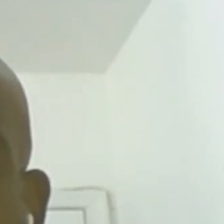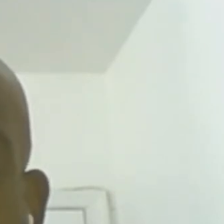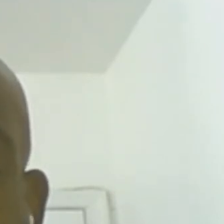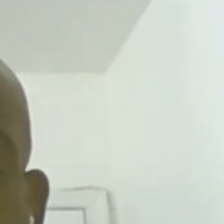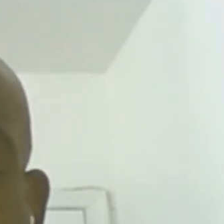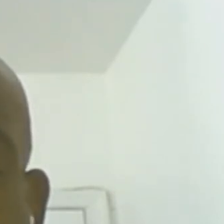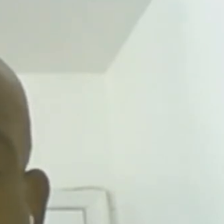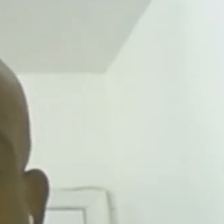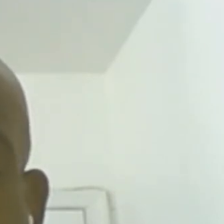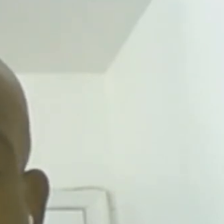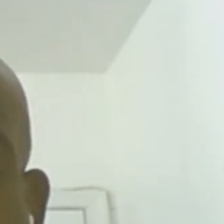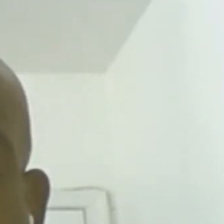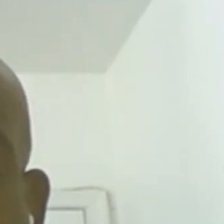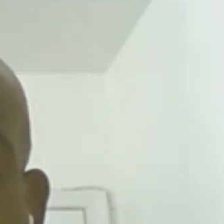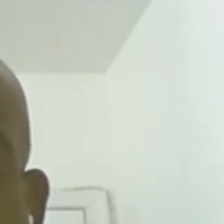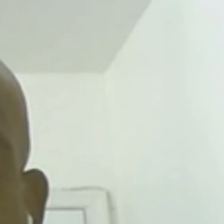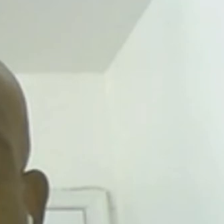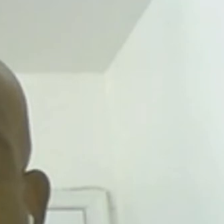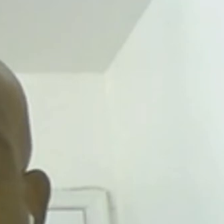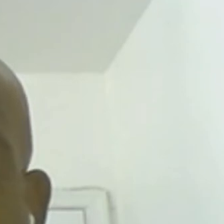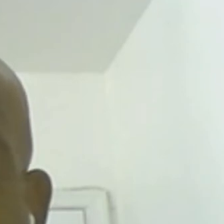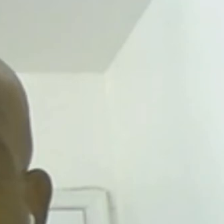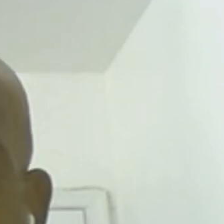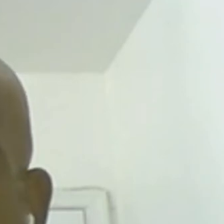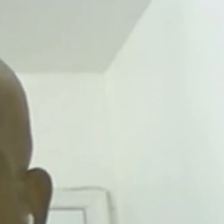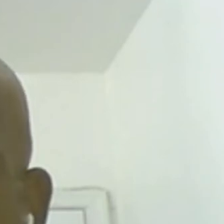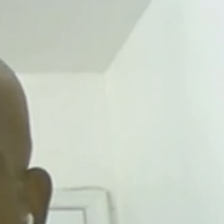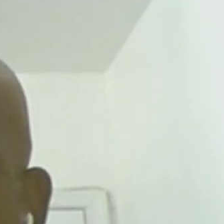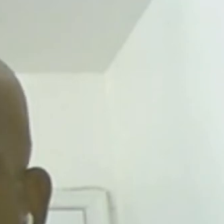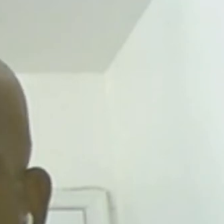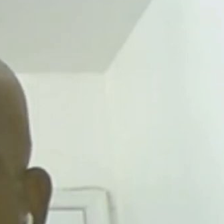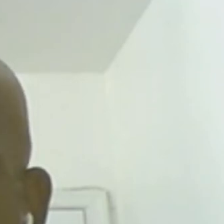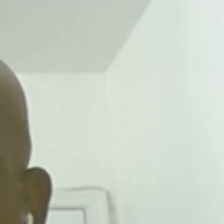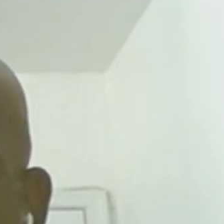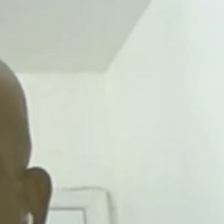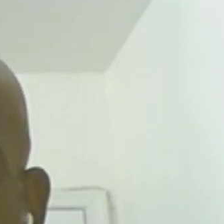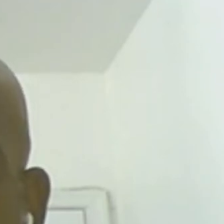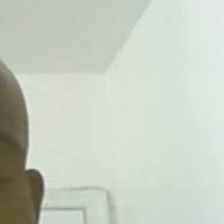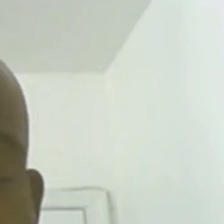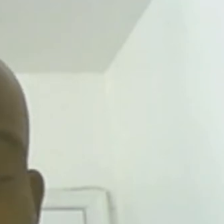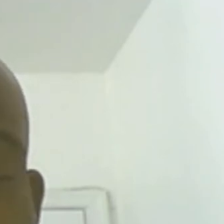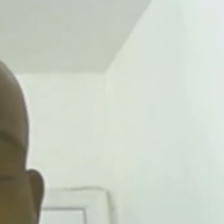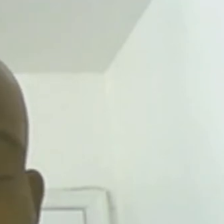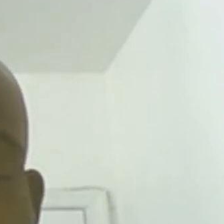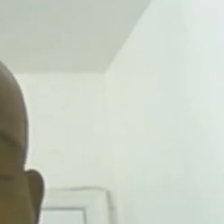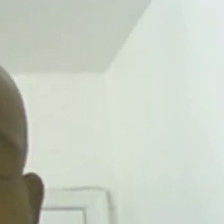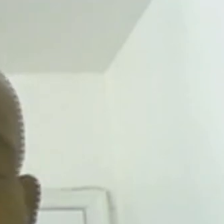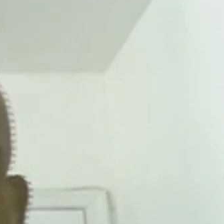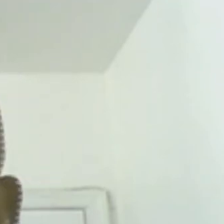opposed? The ayes have it, and the motion carries.